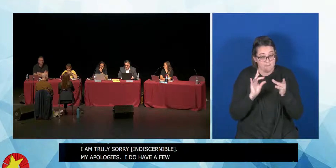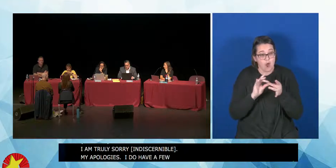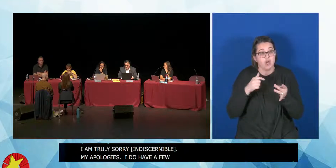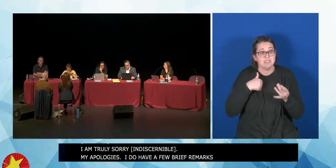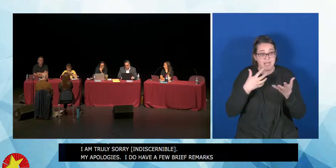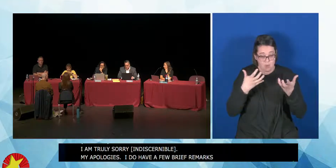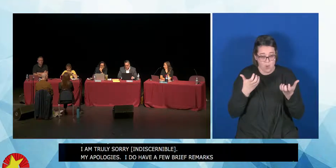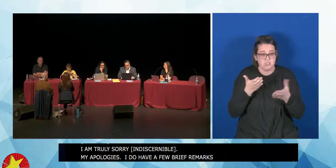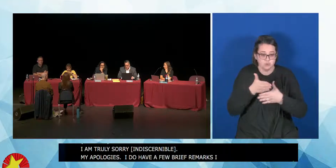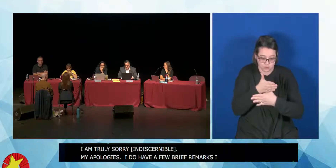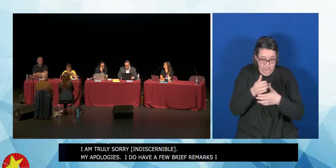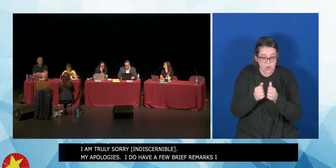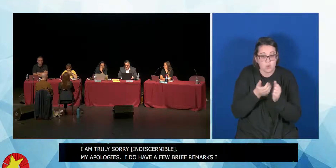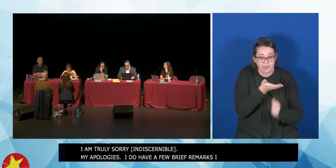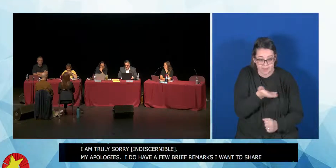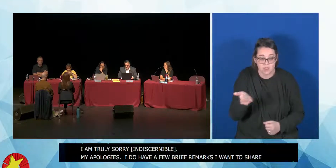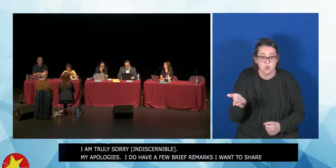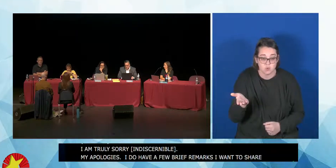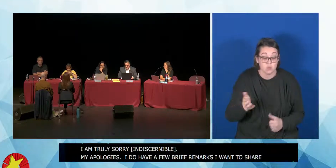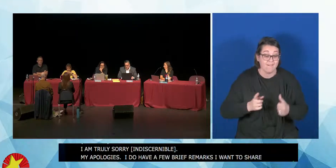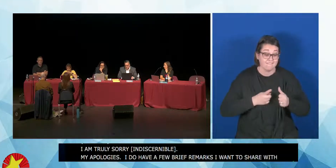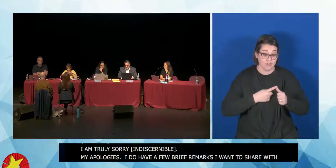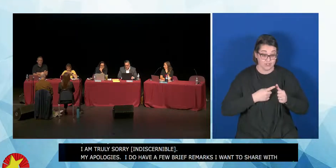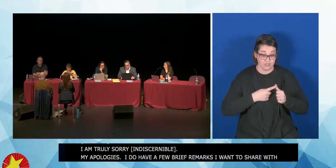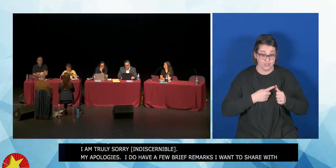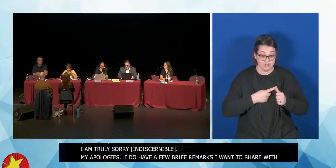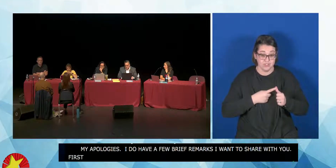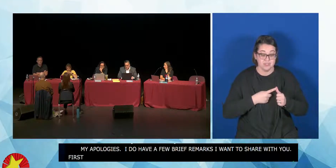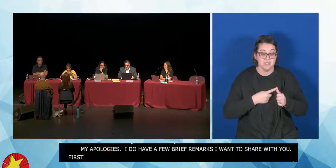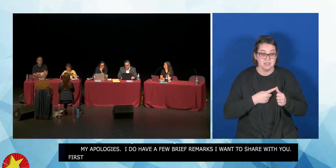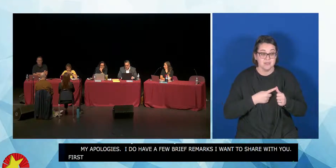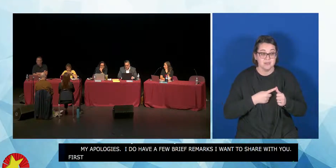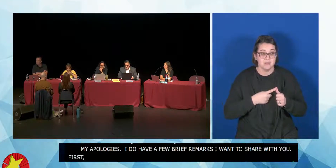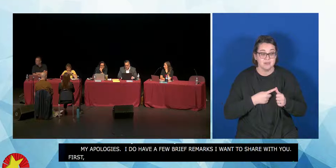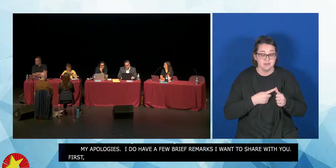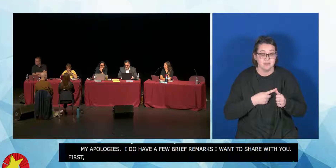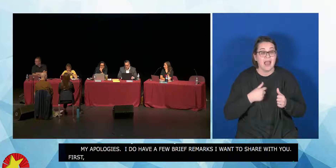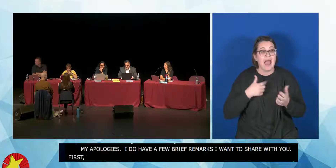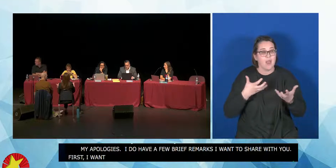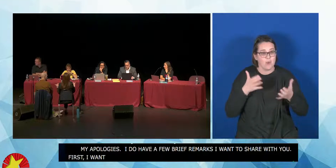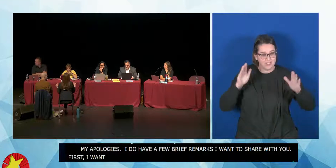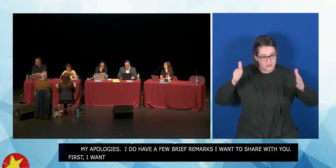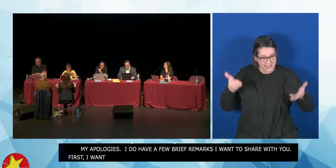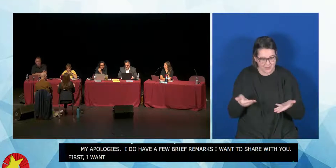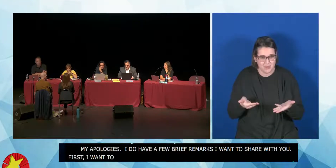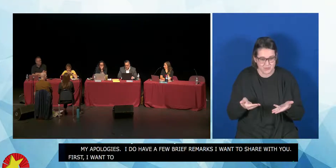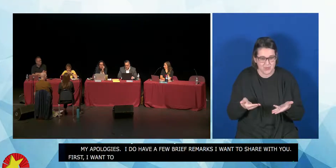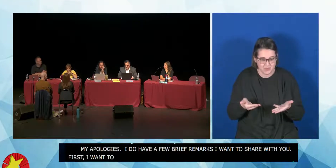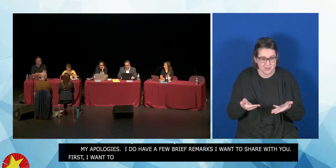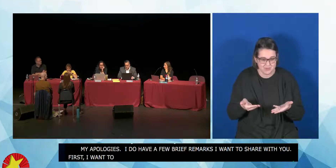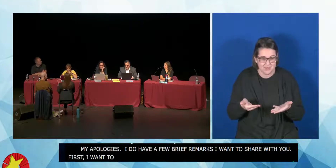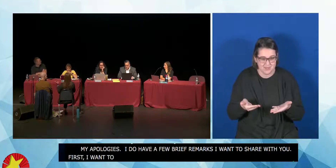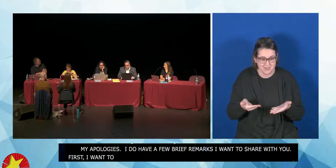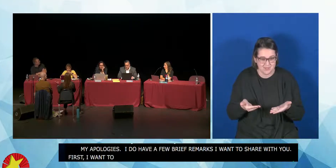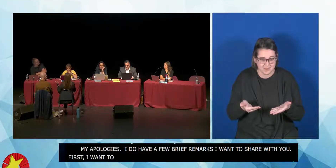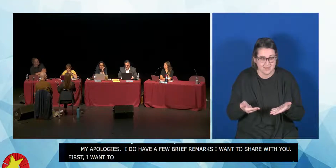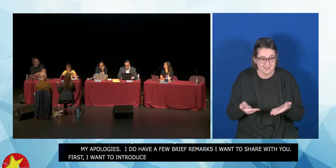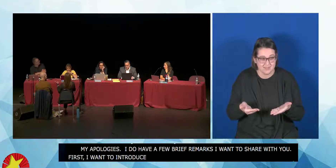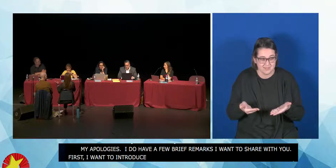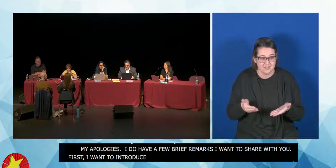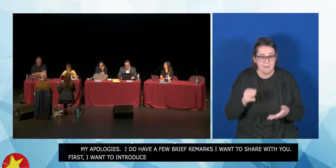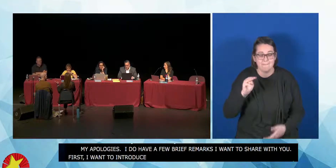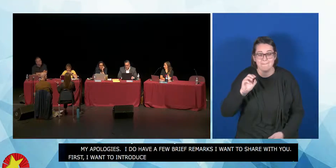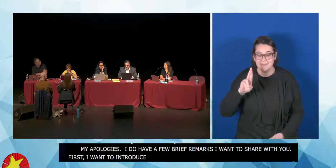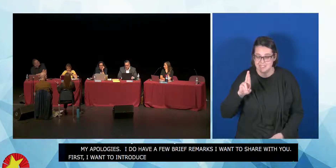with you. First, I want to introduce Mr. George